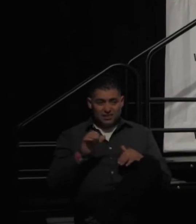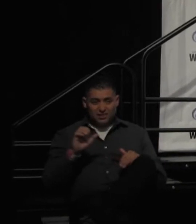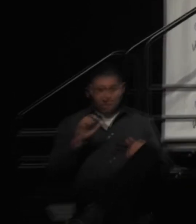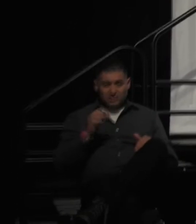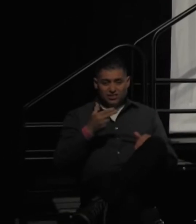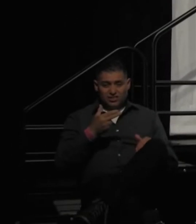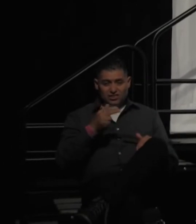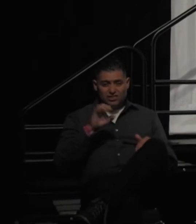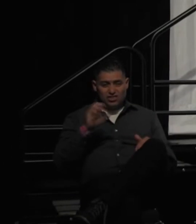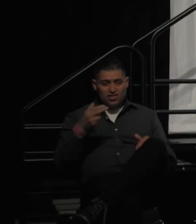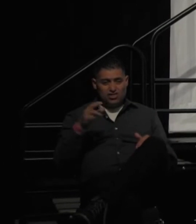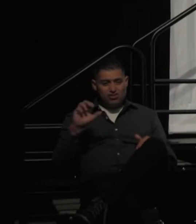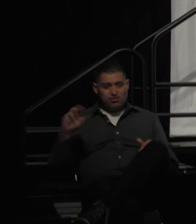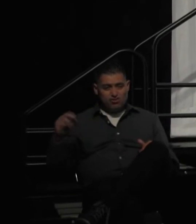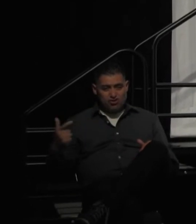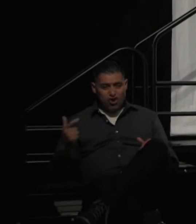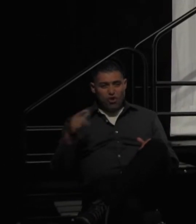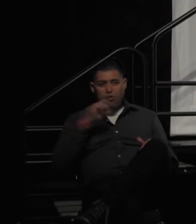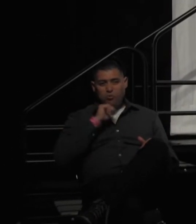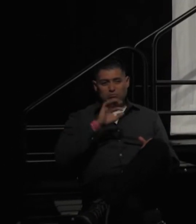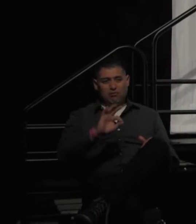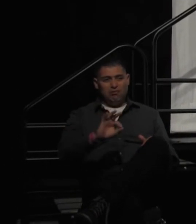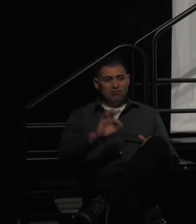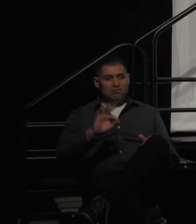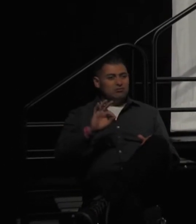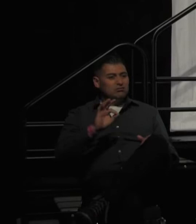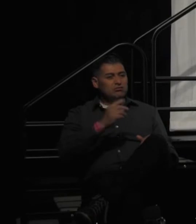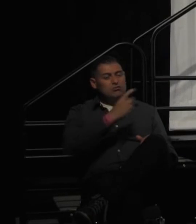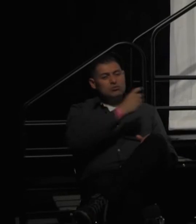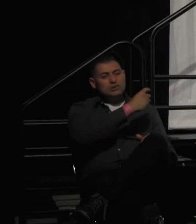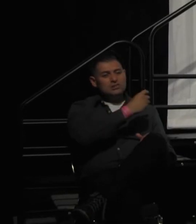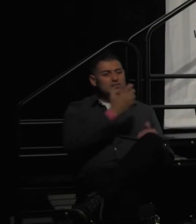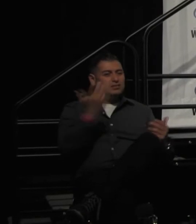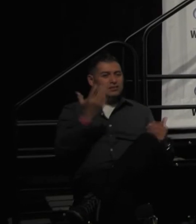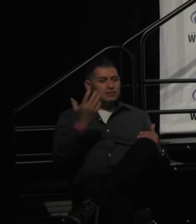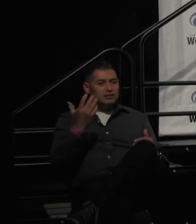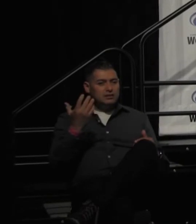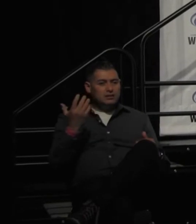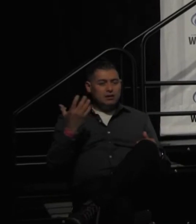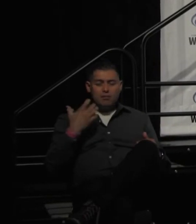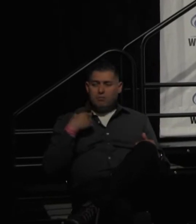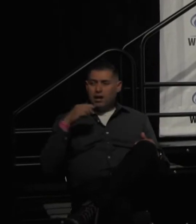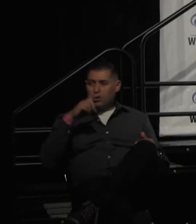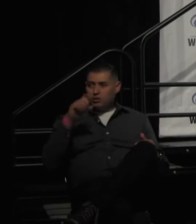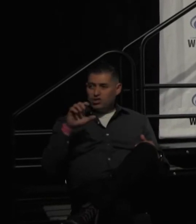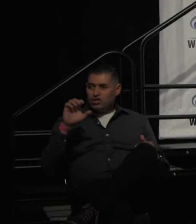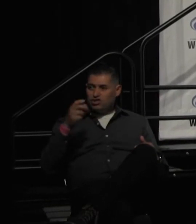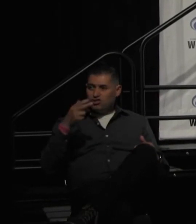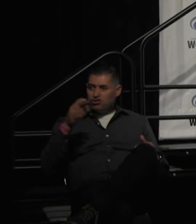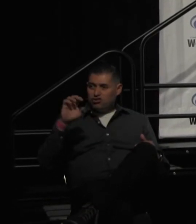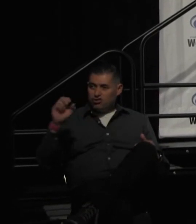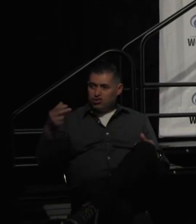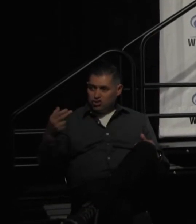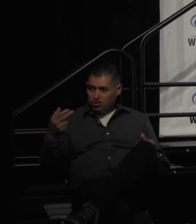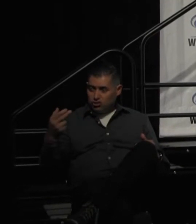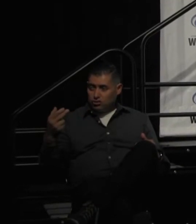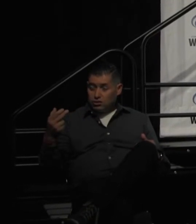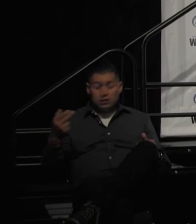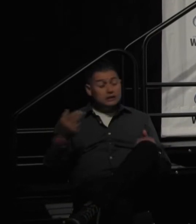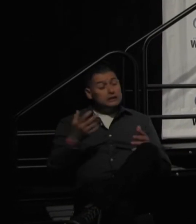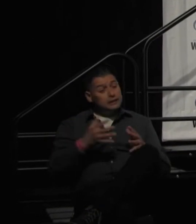years old. Okay, go. What's your question for Tommy and Cheech? My question is for Cheech. Yes,